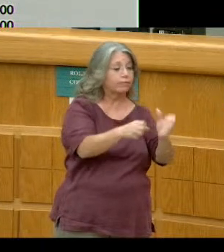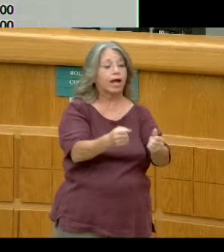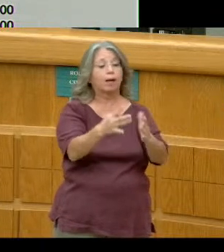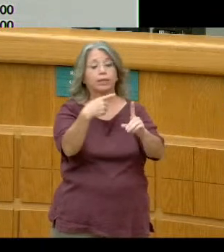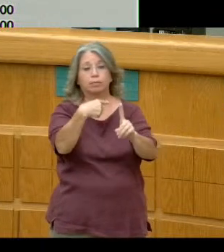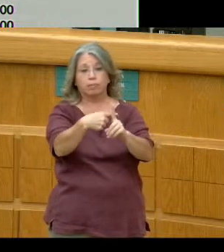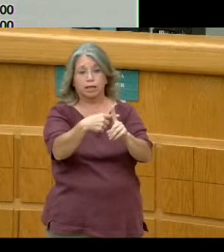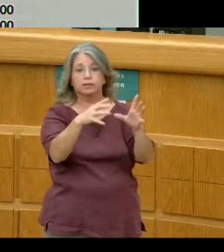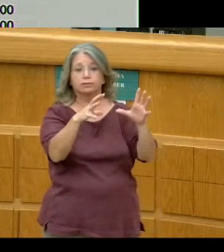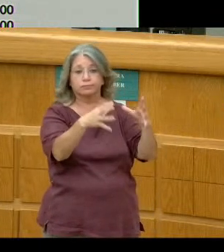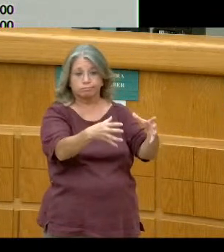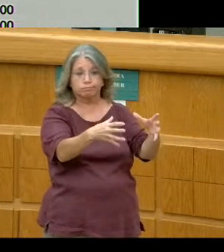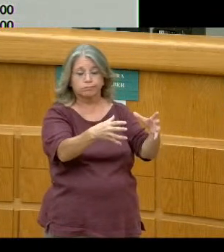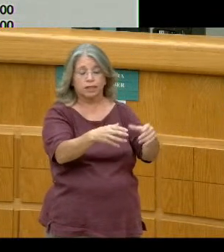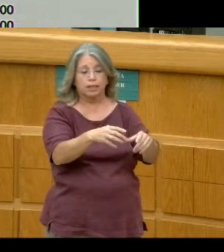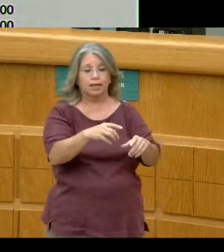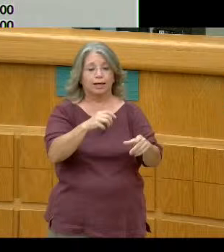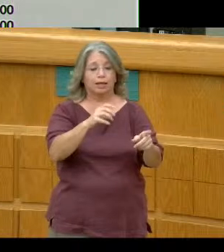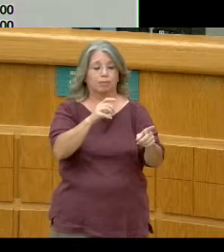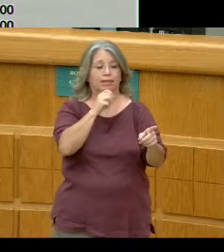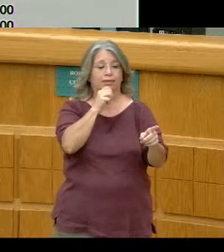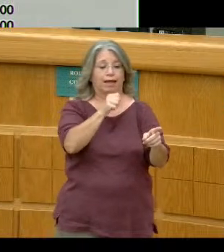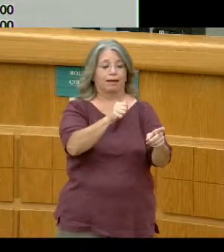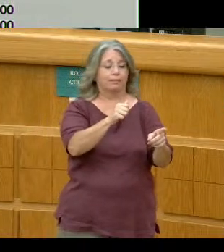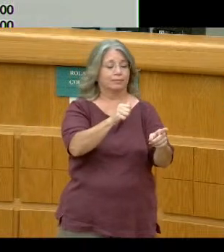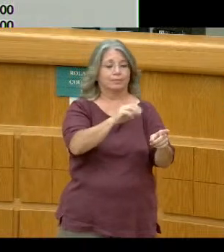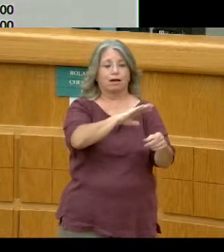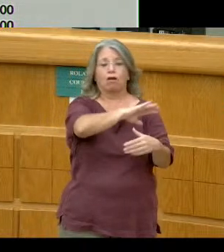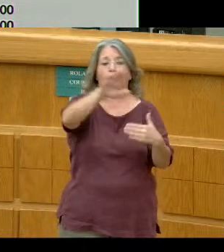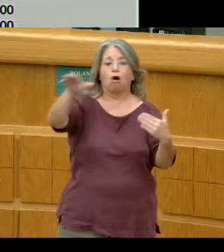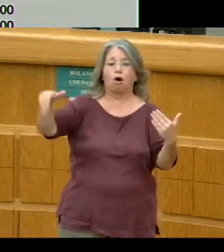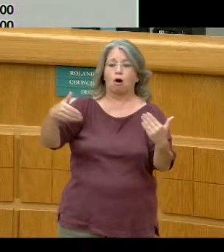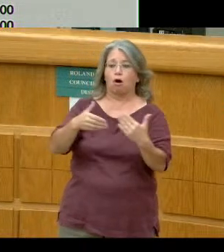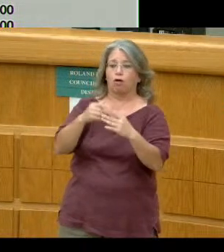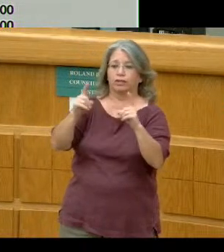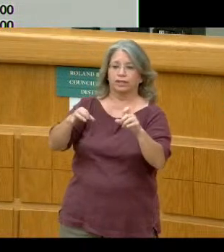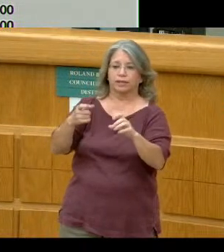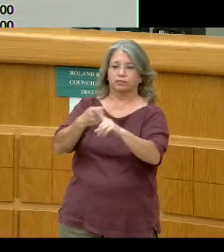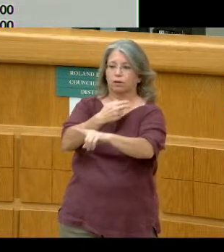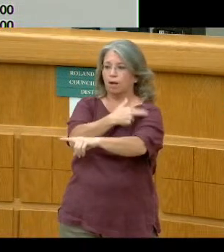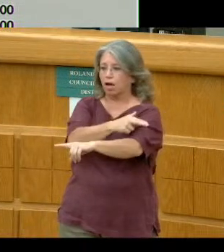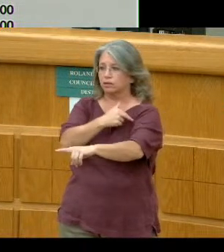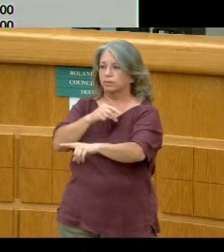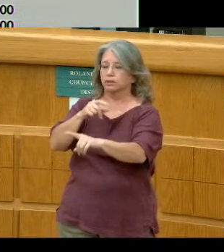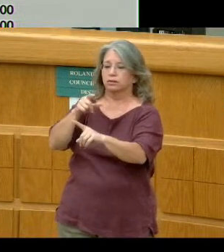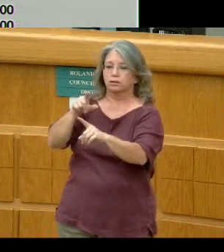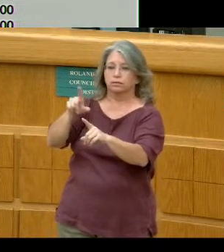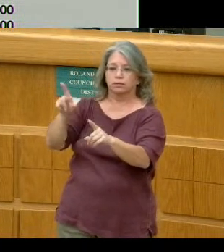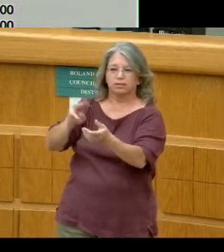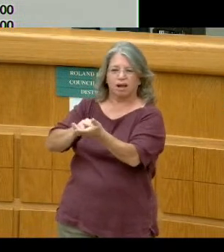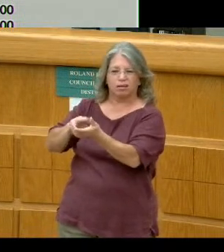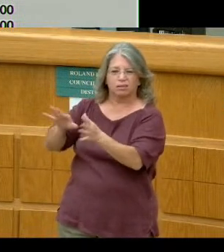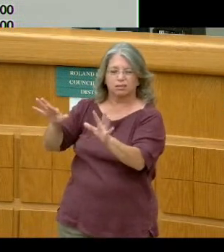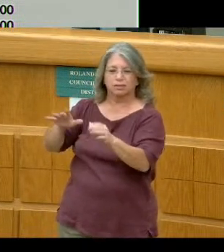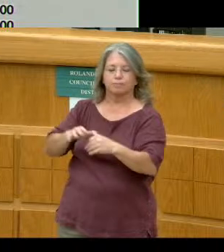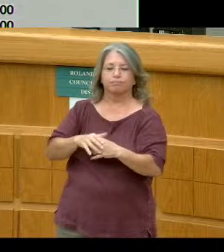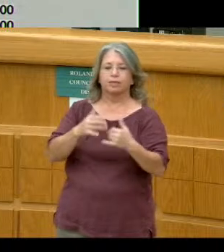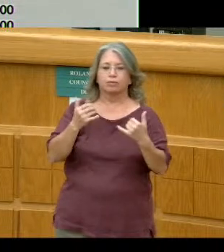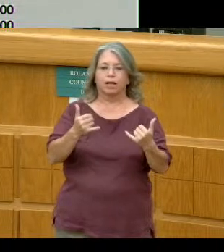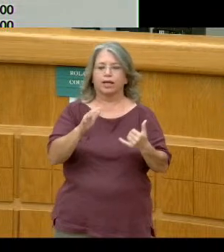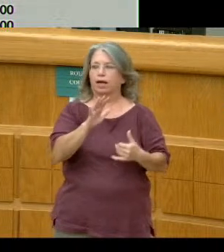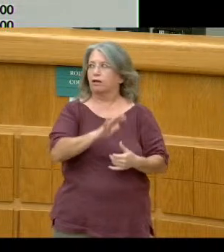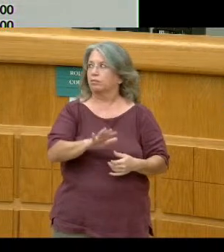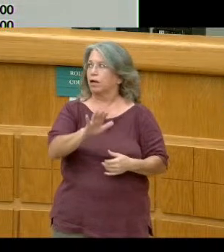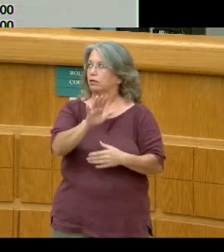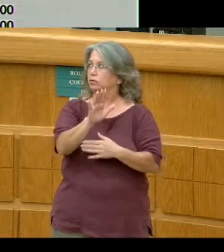with. It's not all the tests, it's a proportion of them. And right now we're at 25% of all the tests are coming back positive